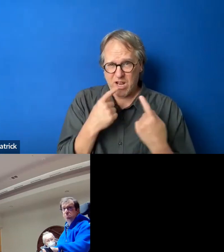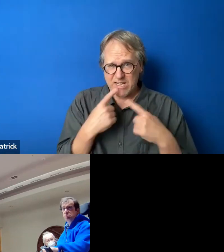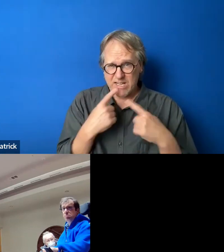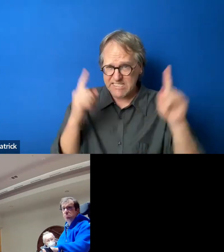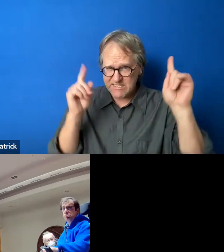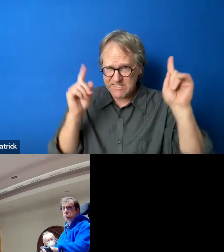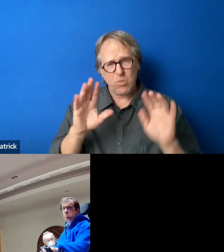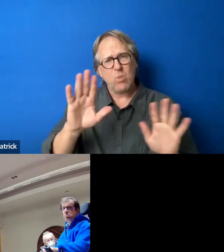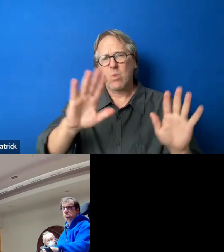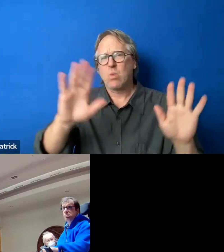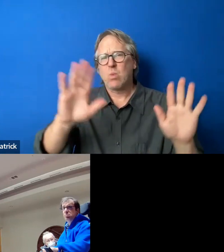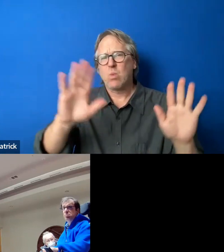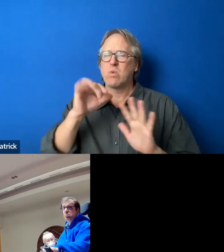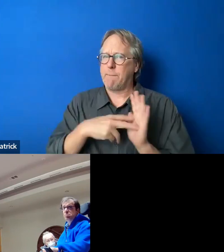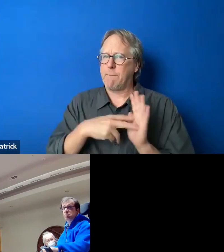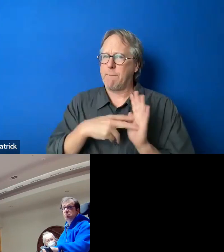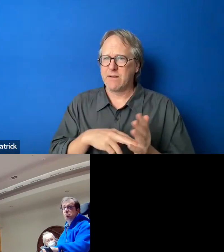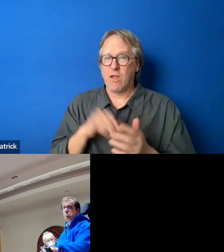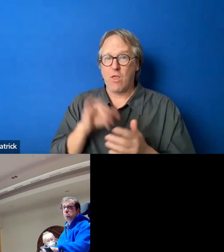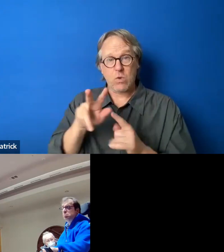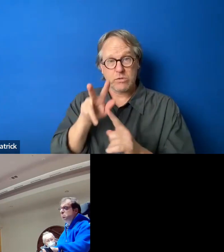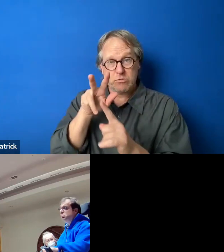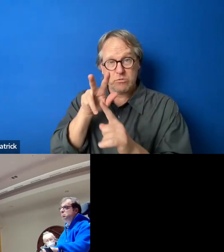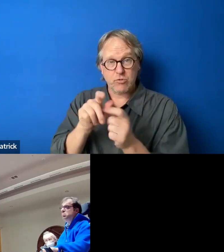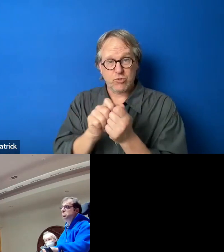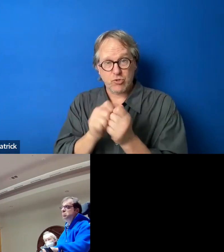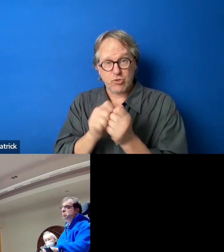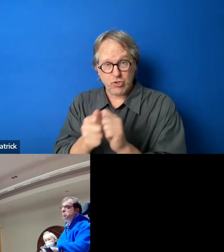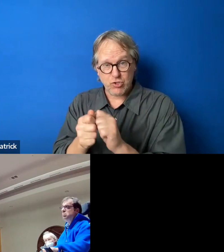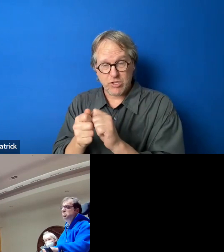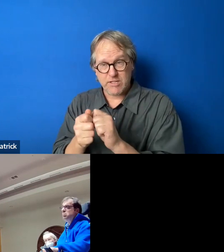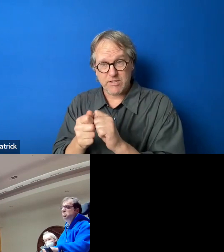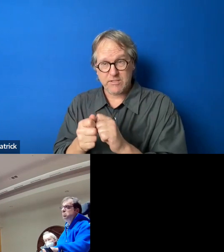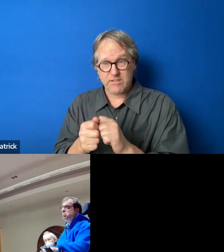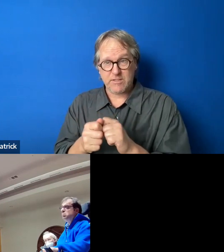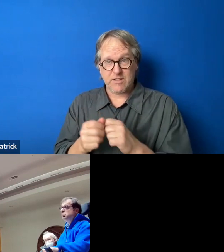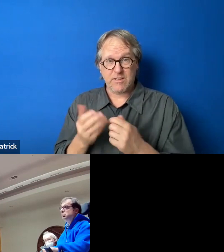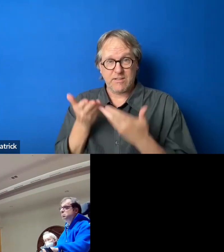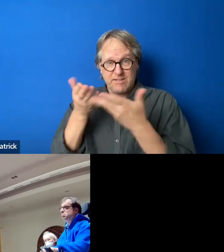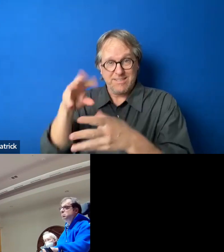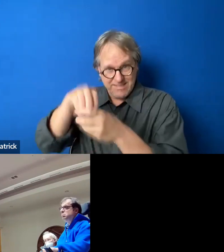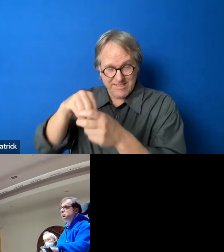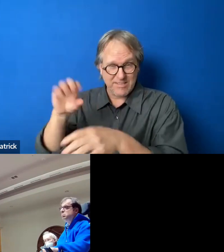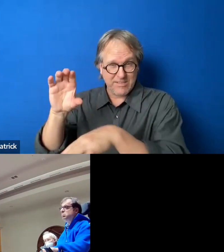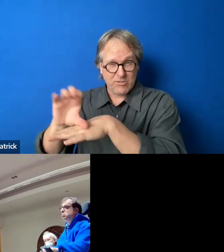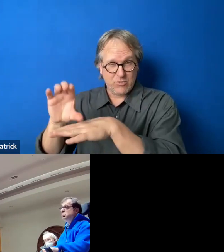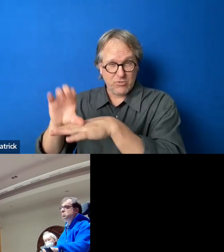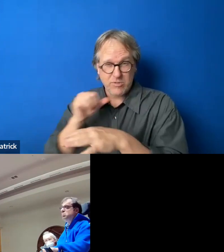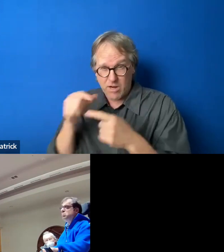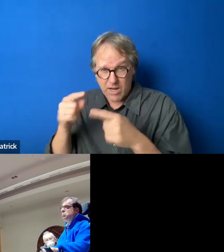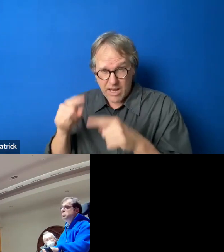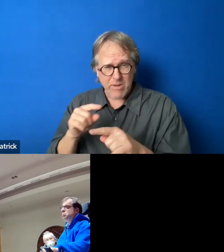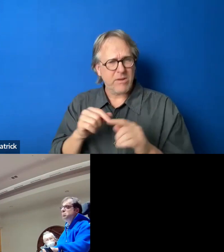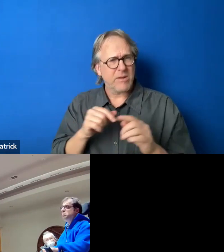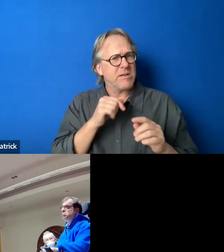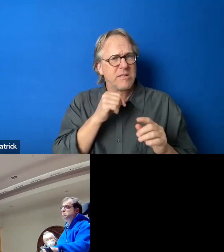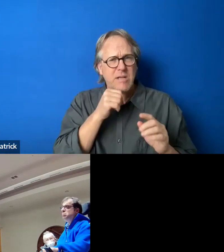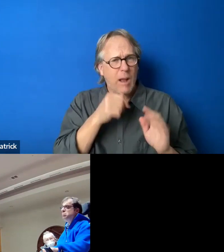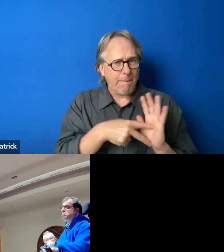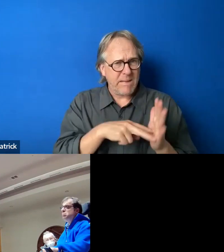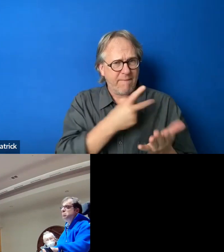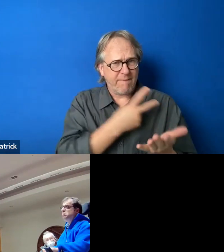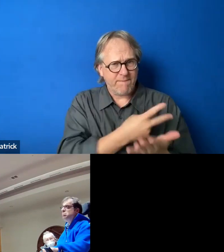changes of locating this work where it needs to be located at the Association